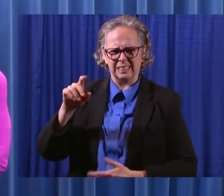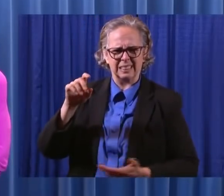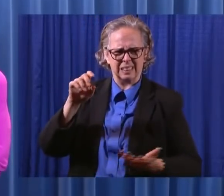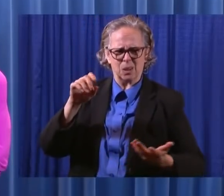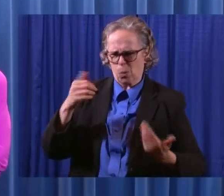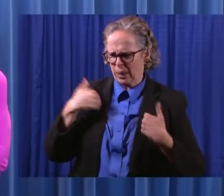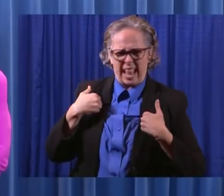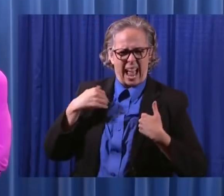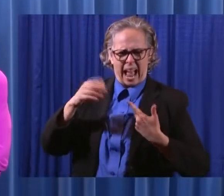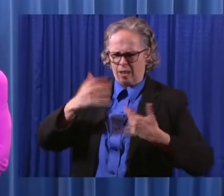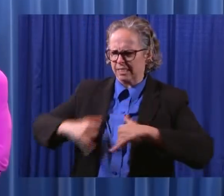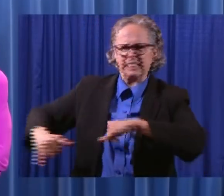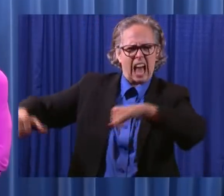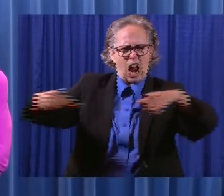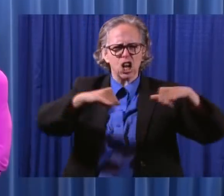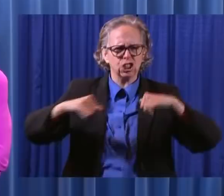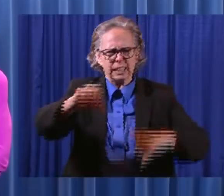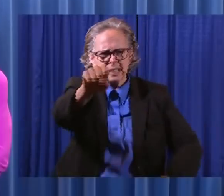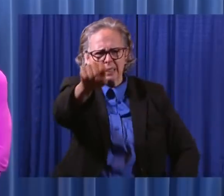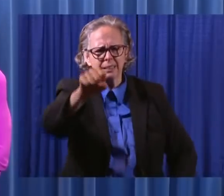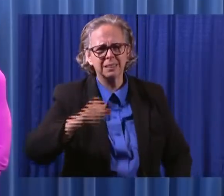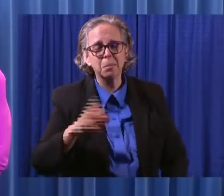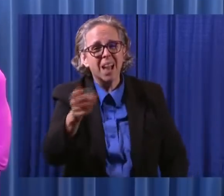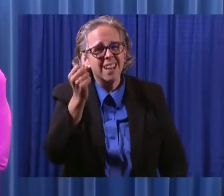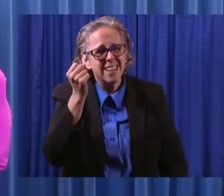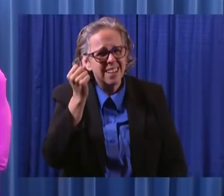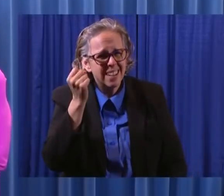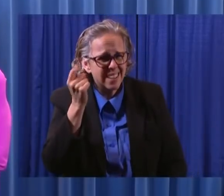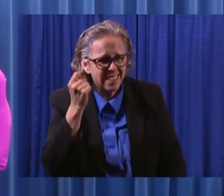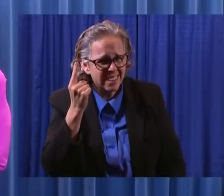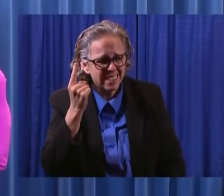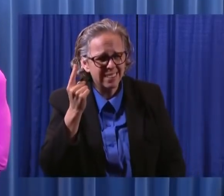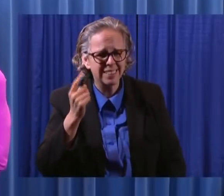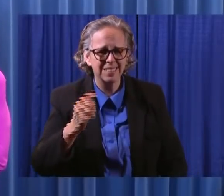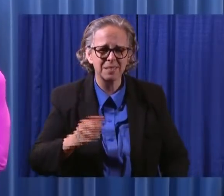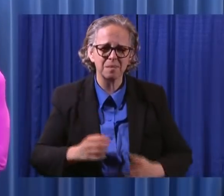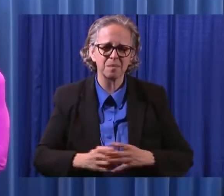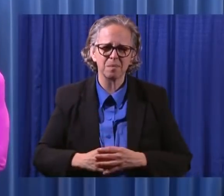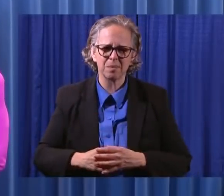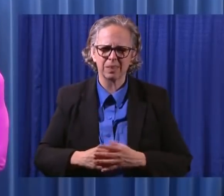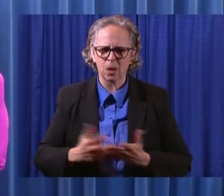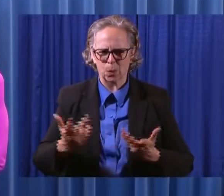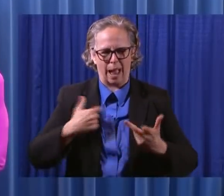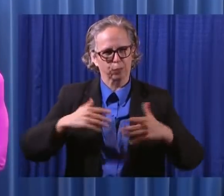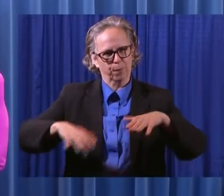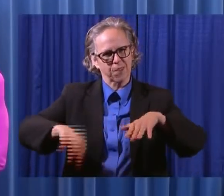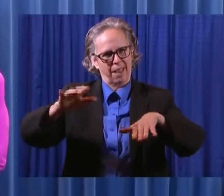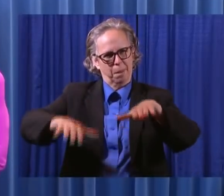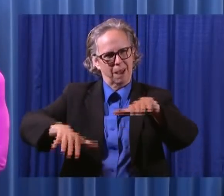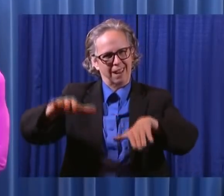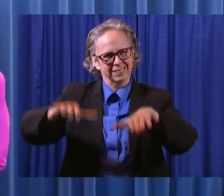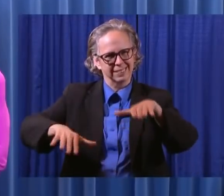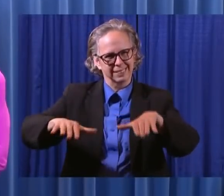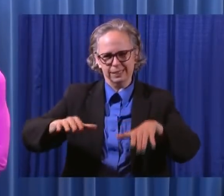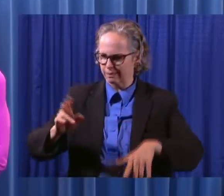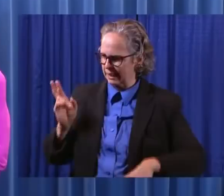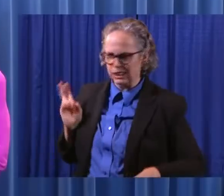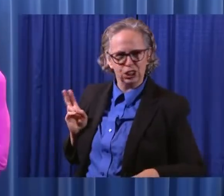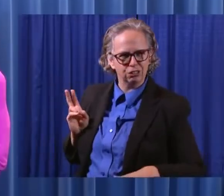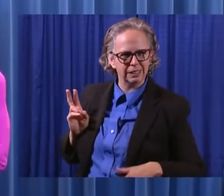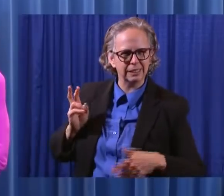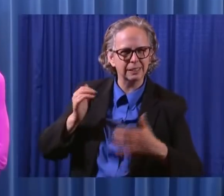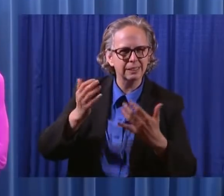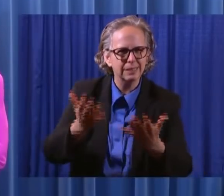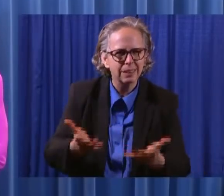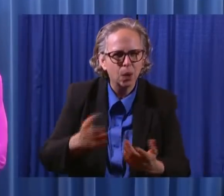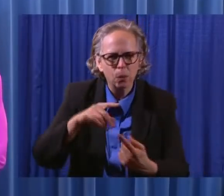you have to kind of balance. You know, at what point do we stop pulling statutes down? And everybody, I suppose, has a different opinion